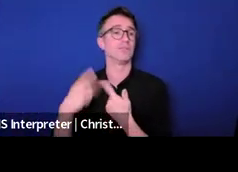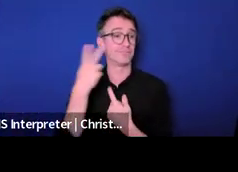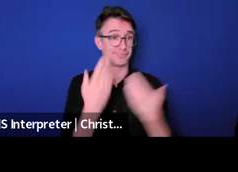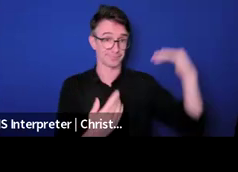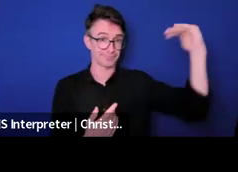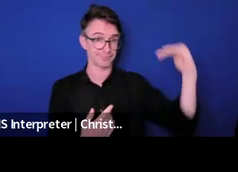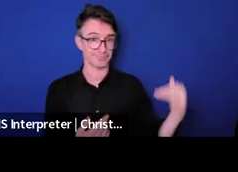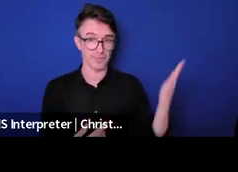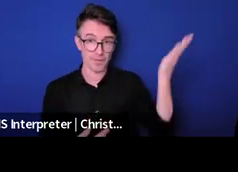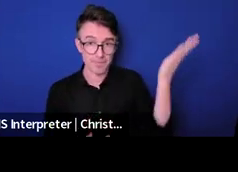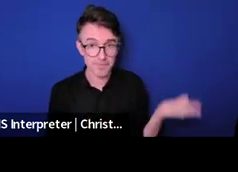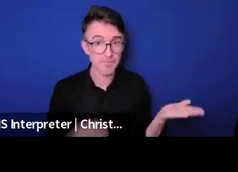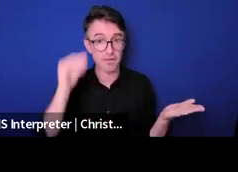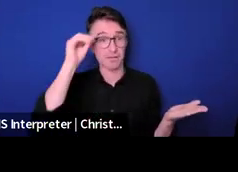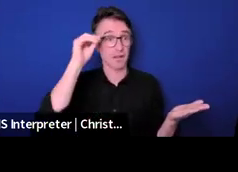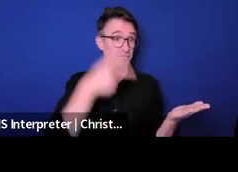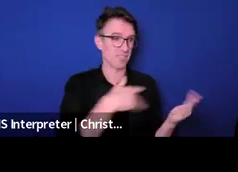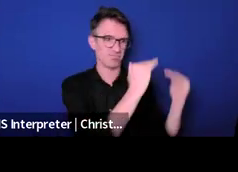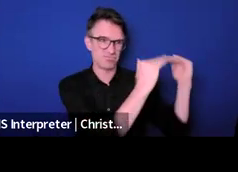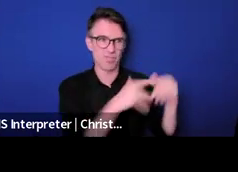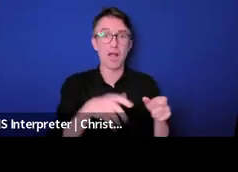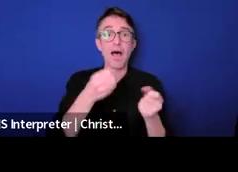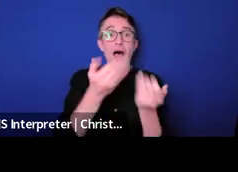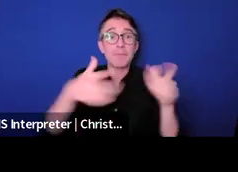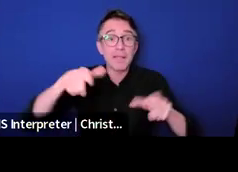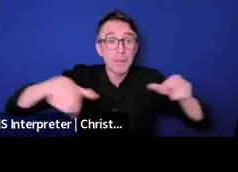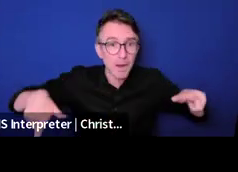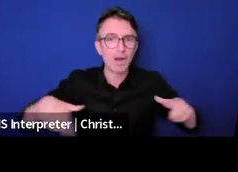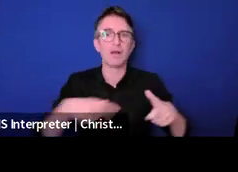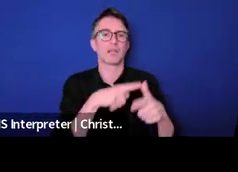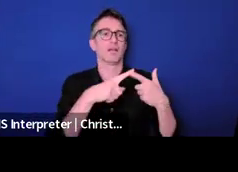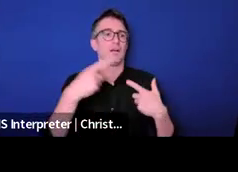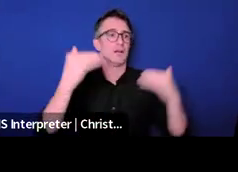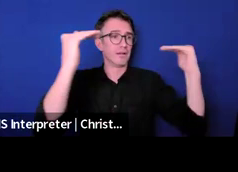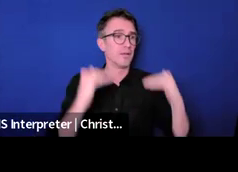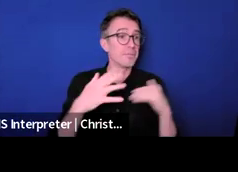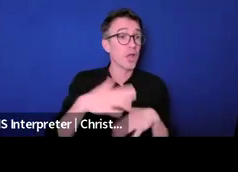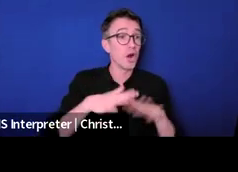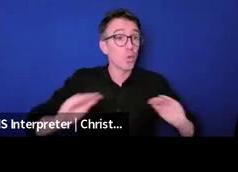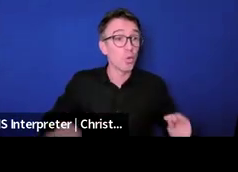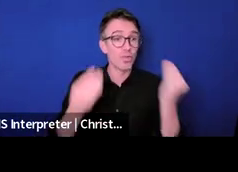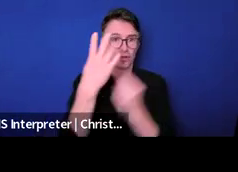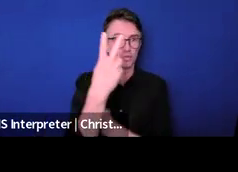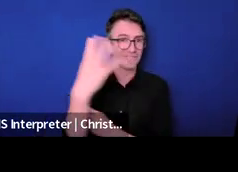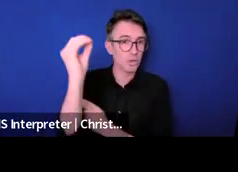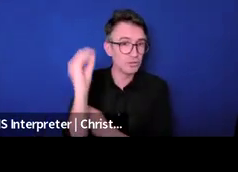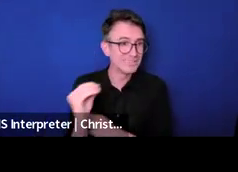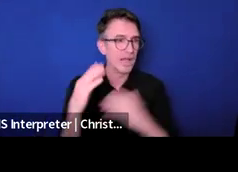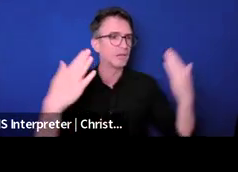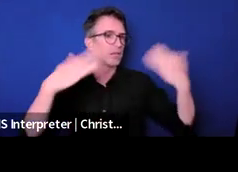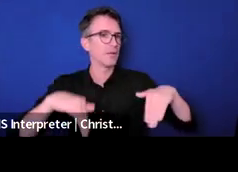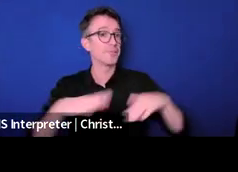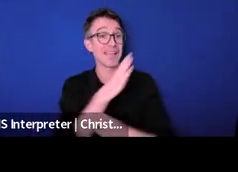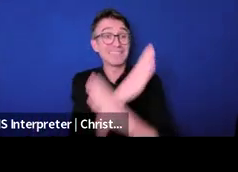every third child in Armenia lives in poverty. While we also experience multidimensional poverty, and also a child